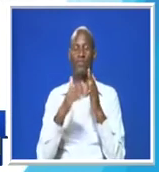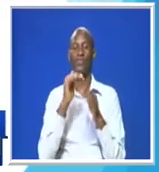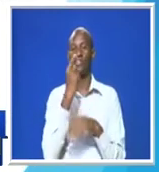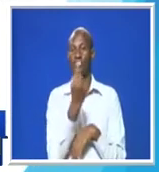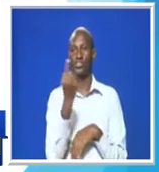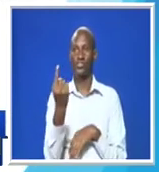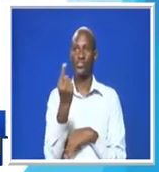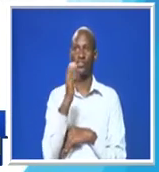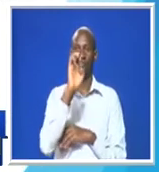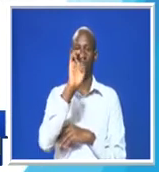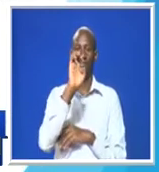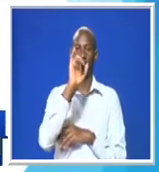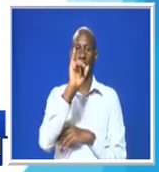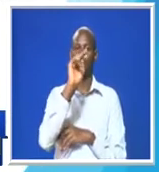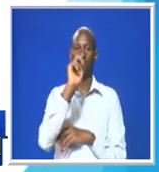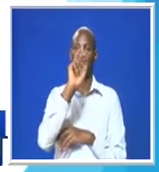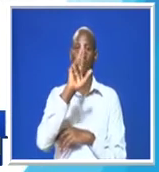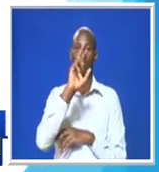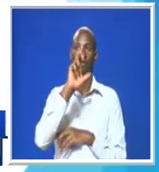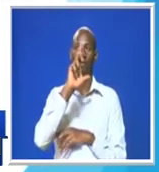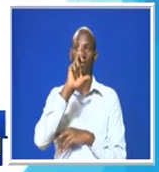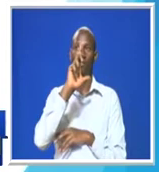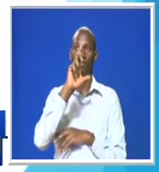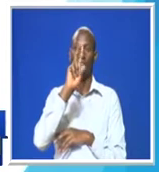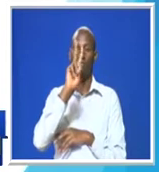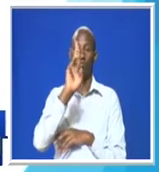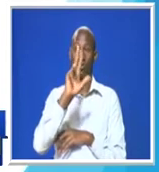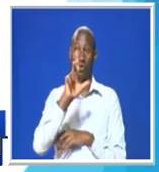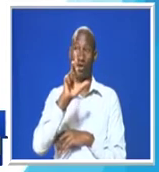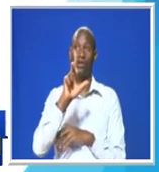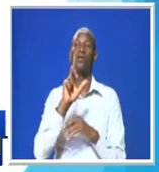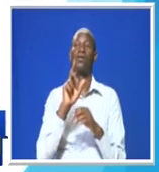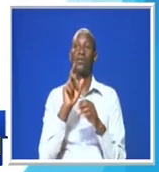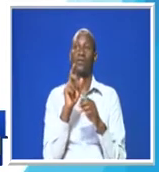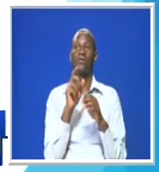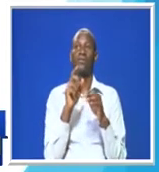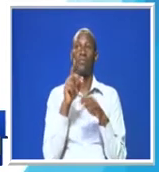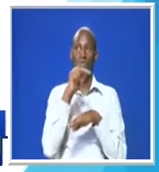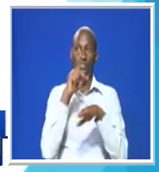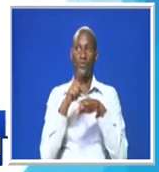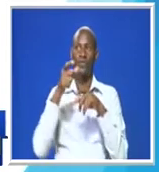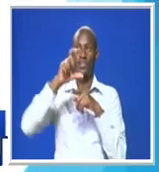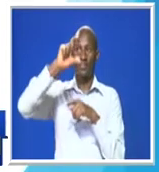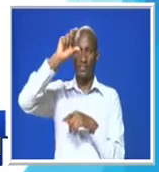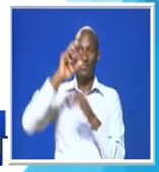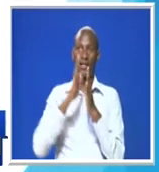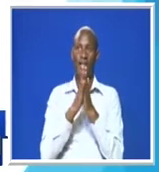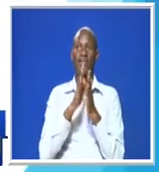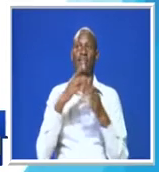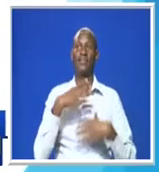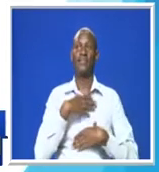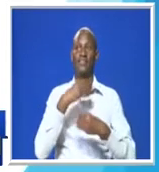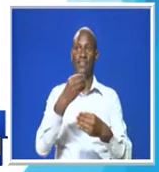each interval. Therefore, the principal increases and the interest